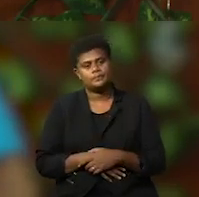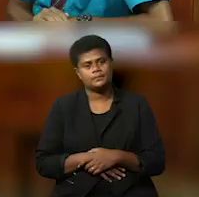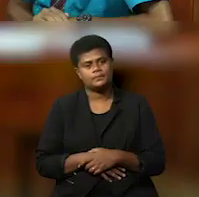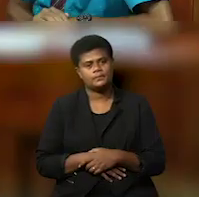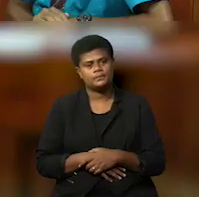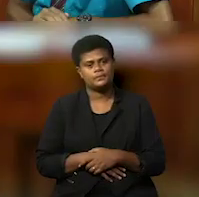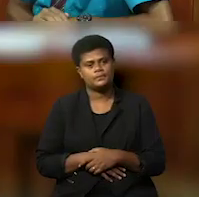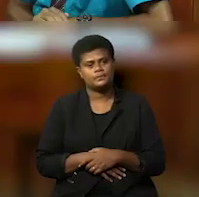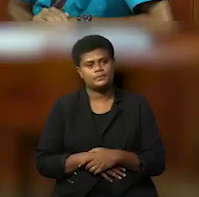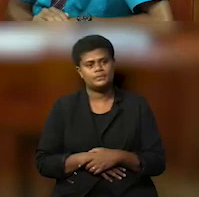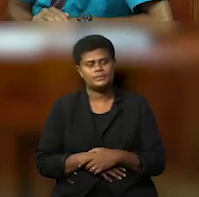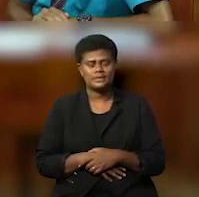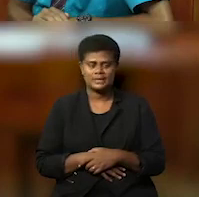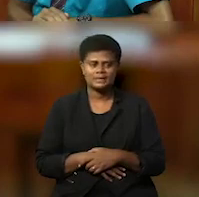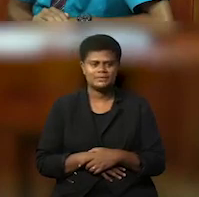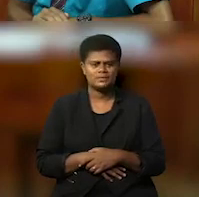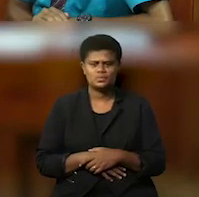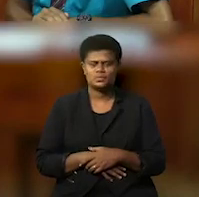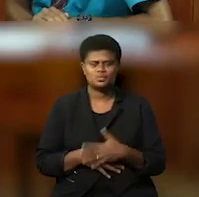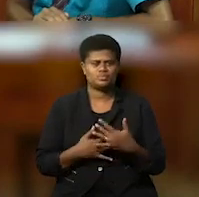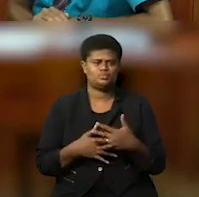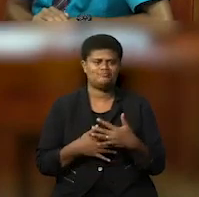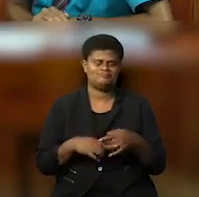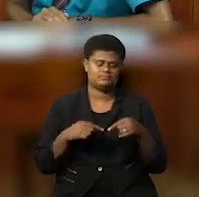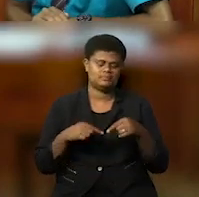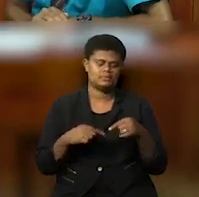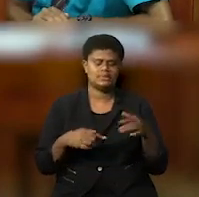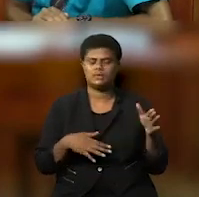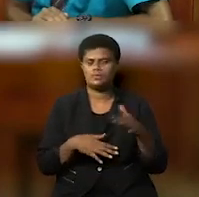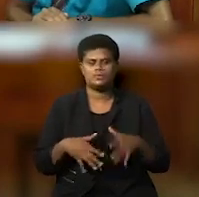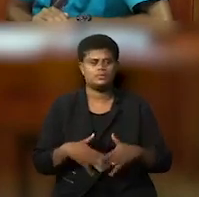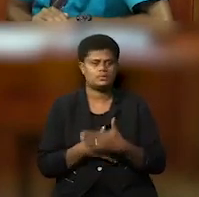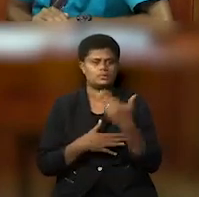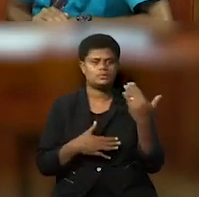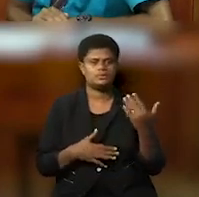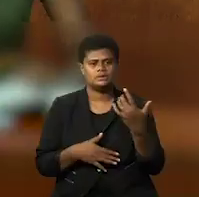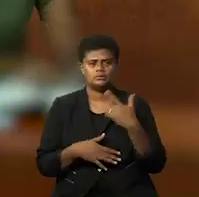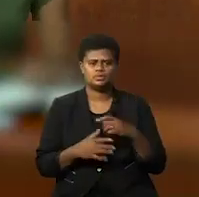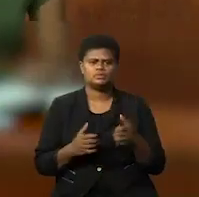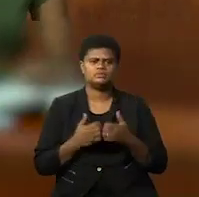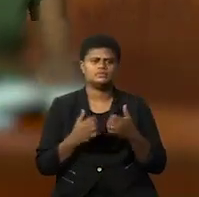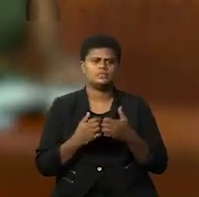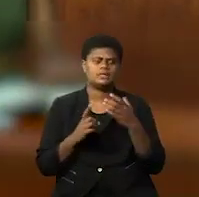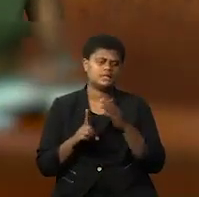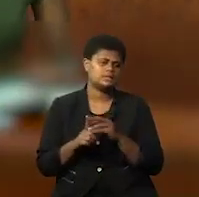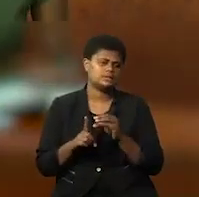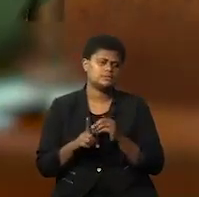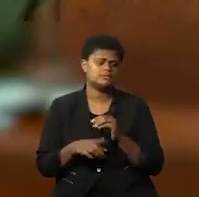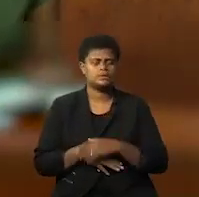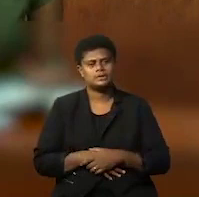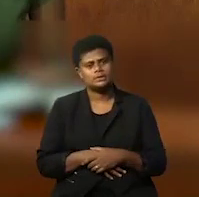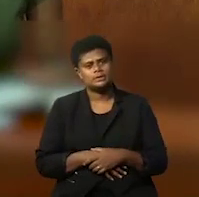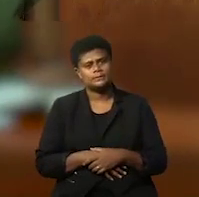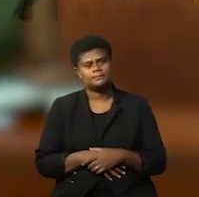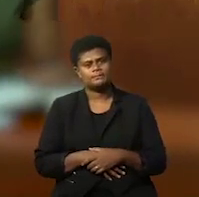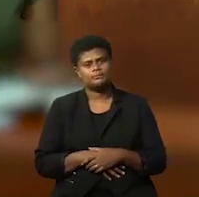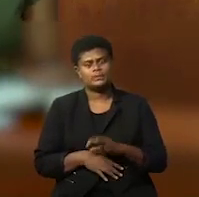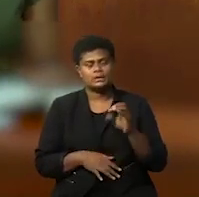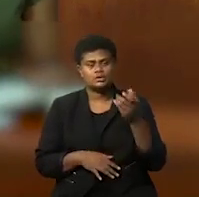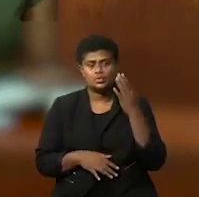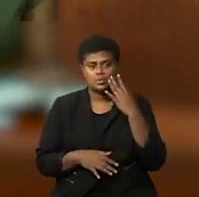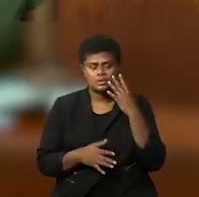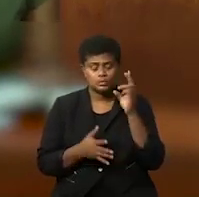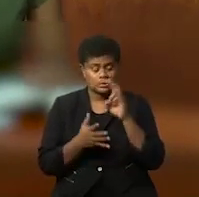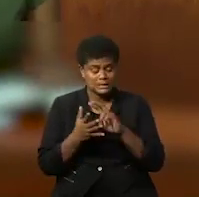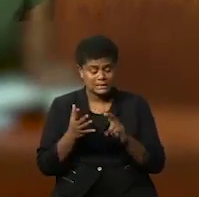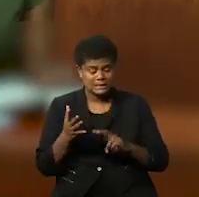God. Oh, we can be here all day. There's so many examples. You know, I think before I share an example, I'd like to say something.